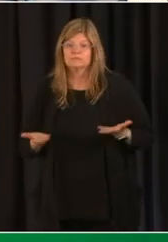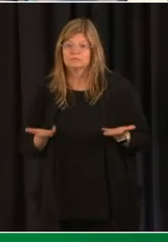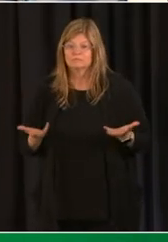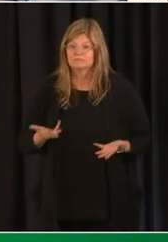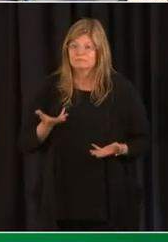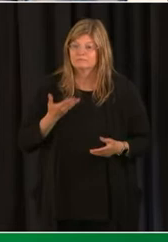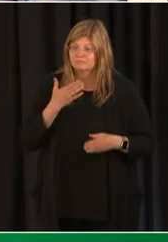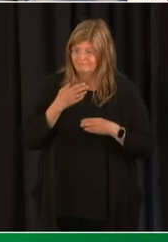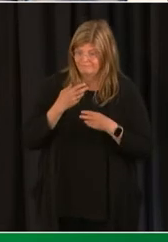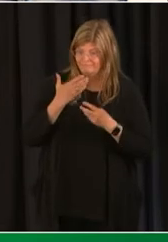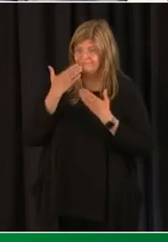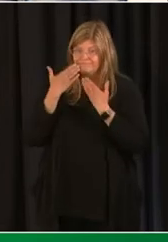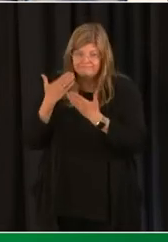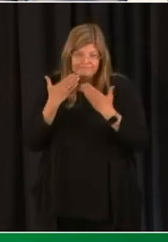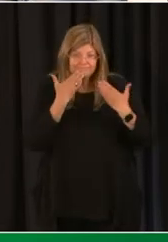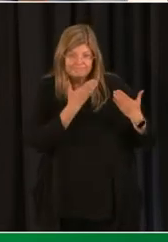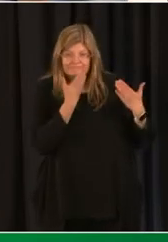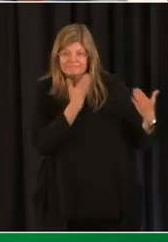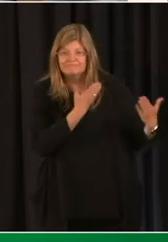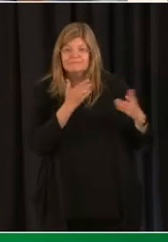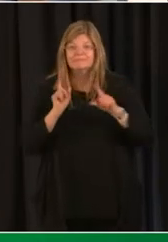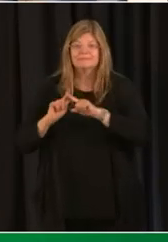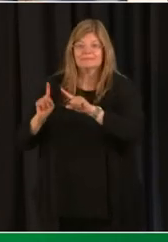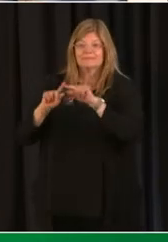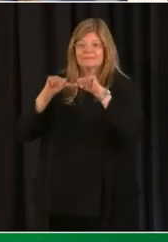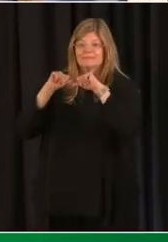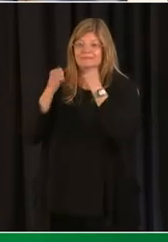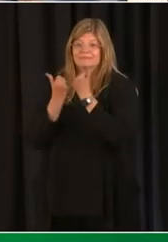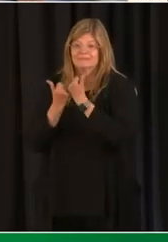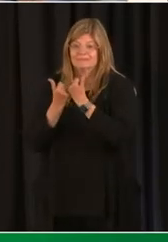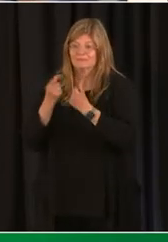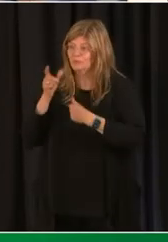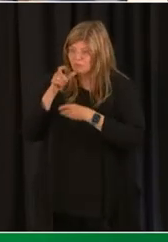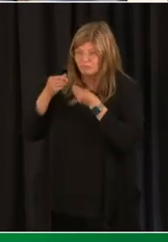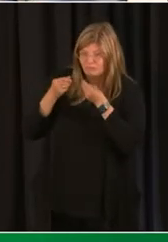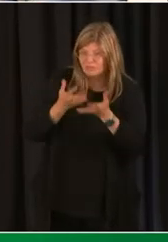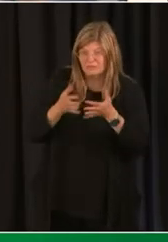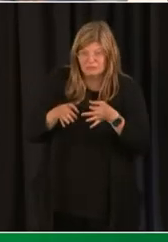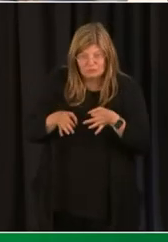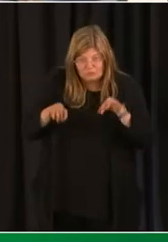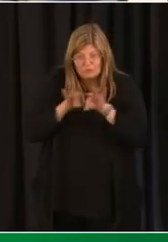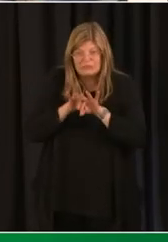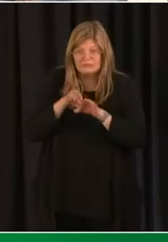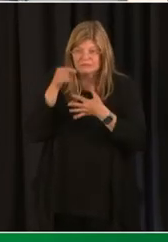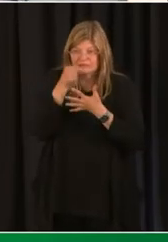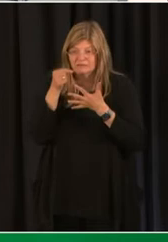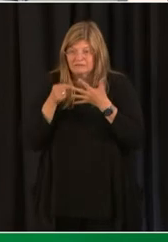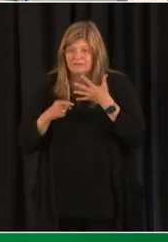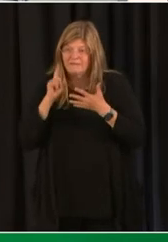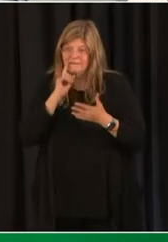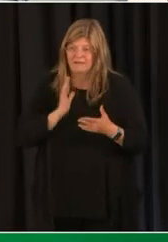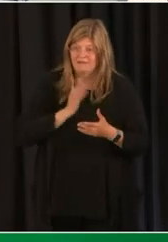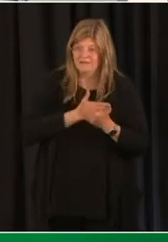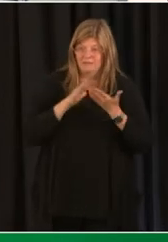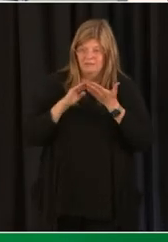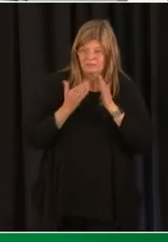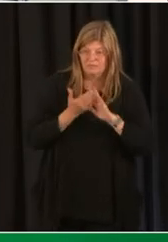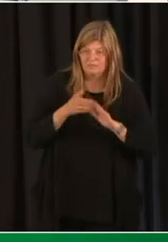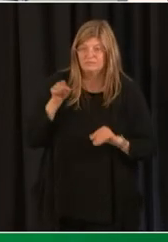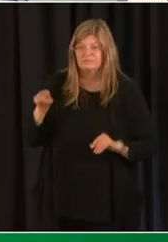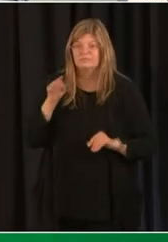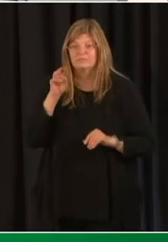dais that are agencies that provide critical services to our community, and to Mr.